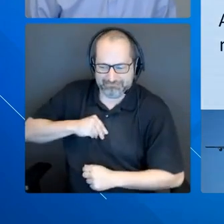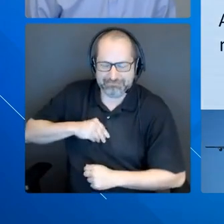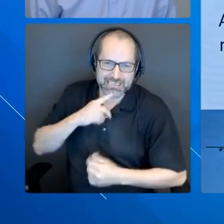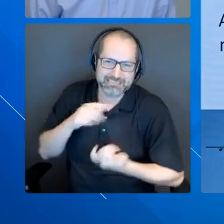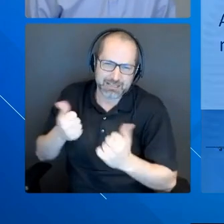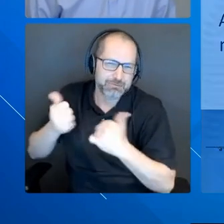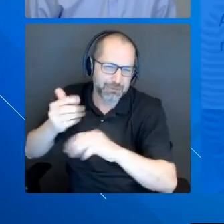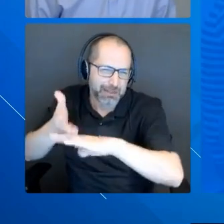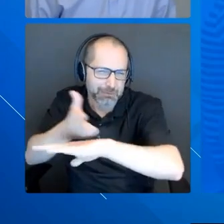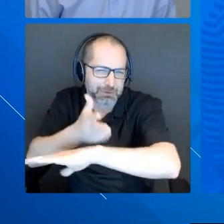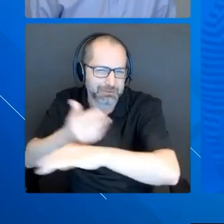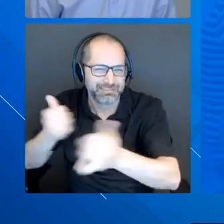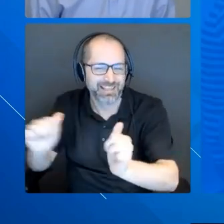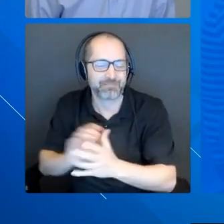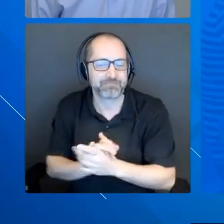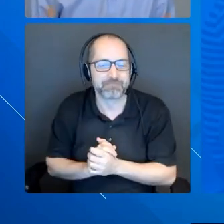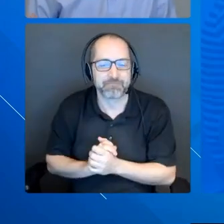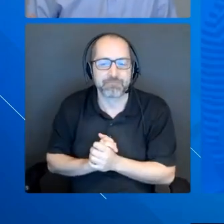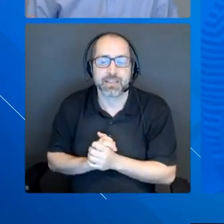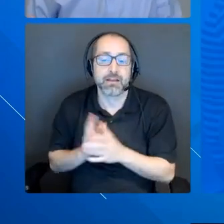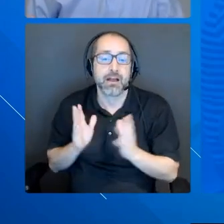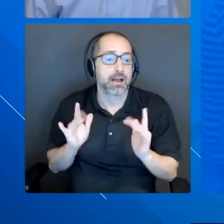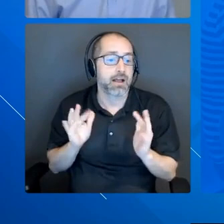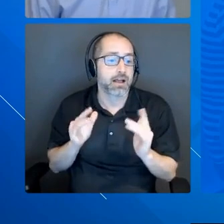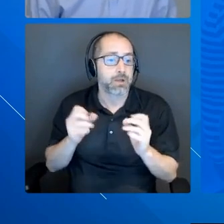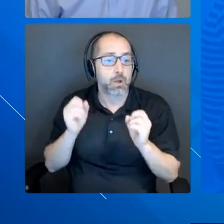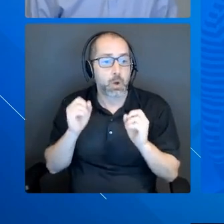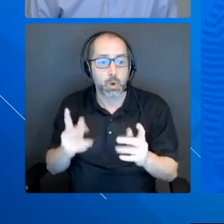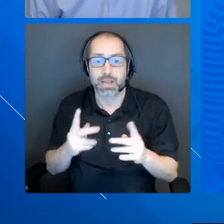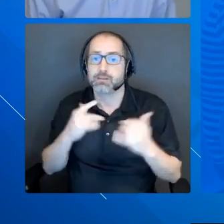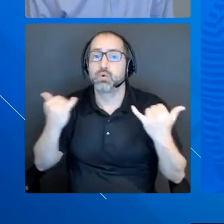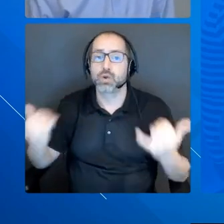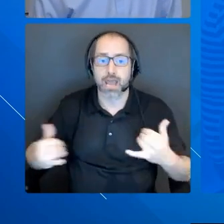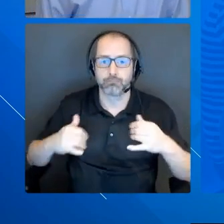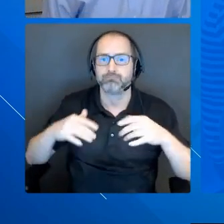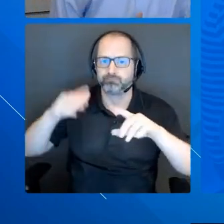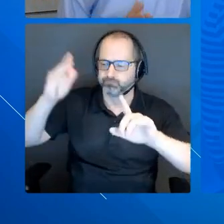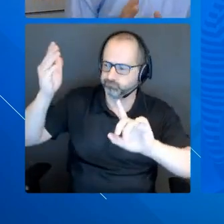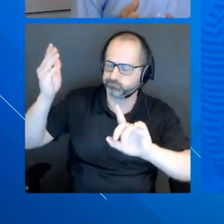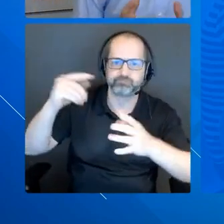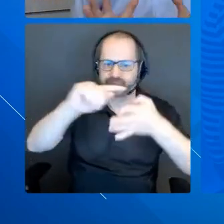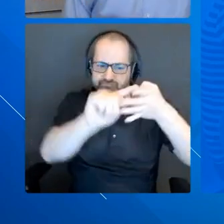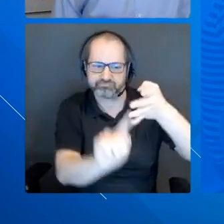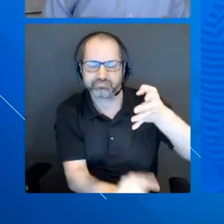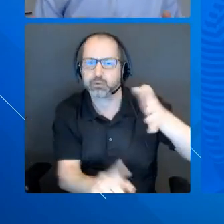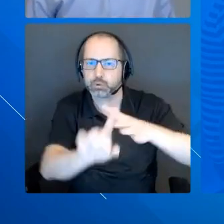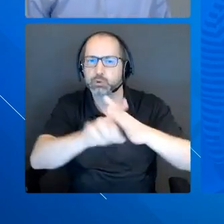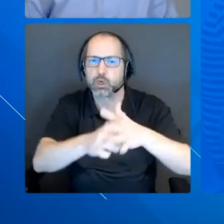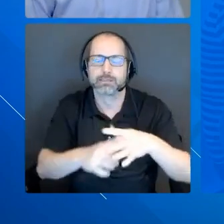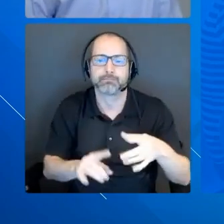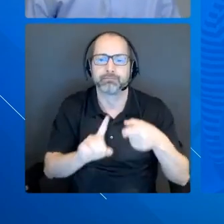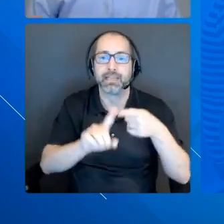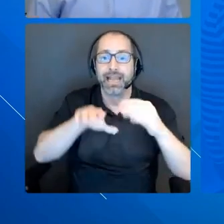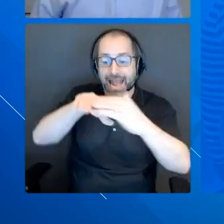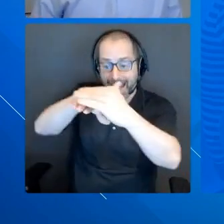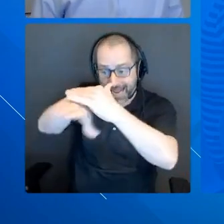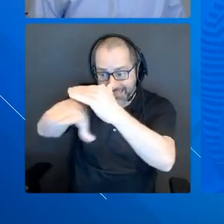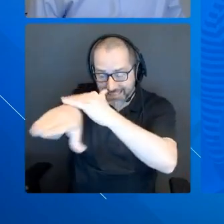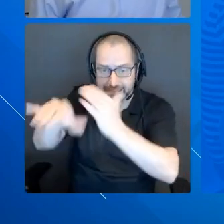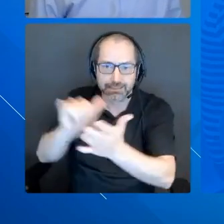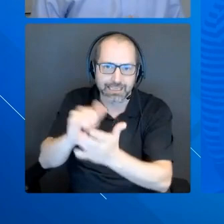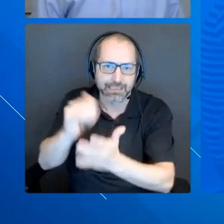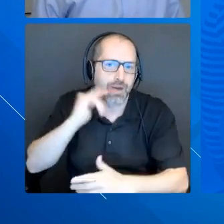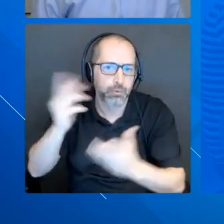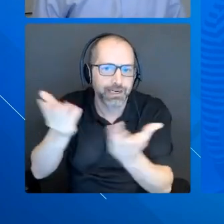that. So let's get into our presentation. Enough about me. Accessibility is why we're here. Before,